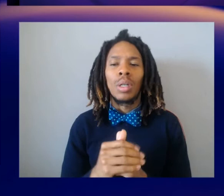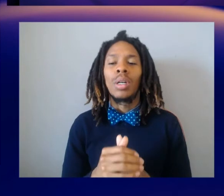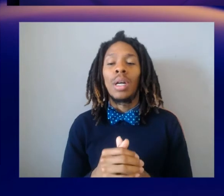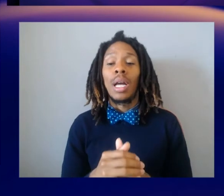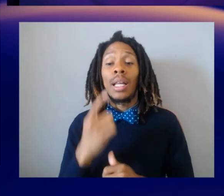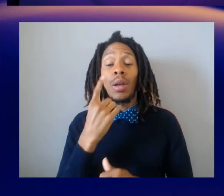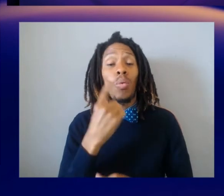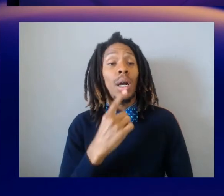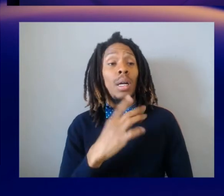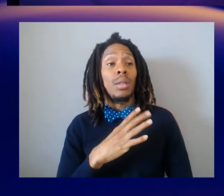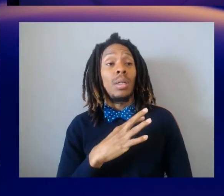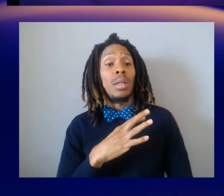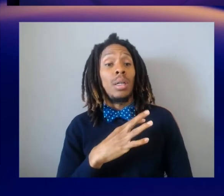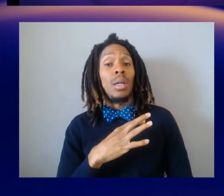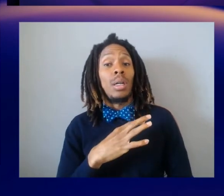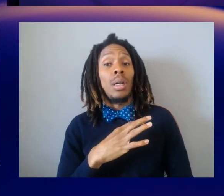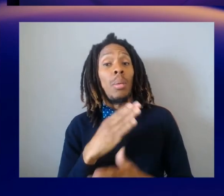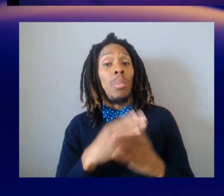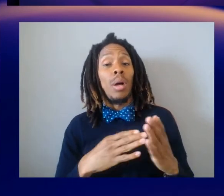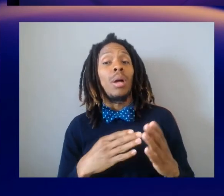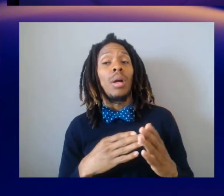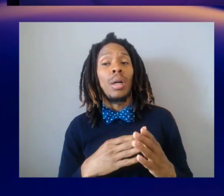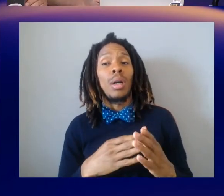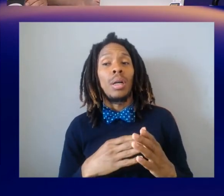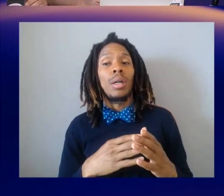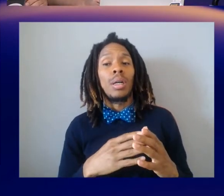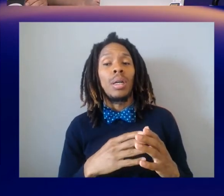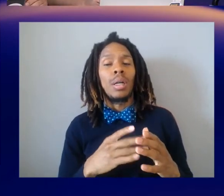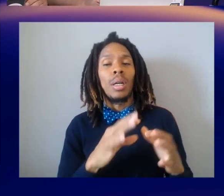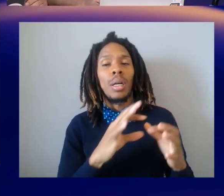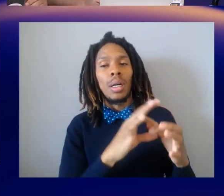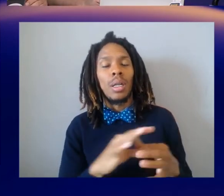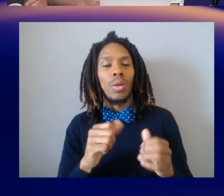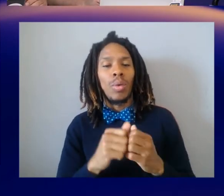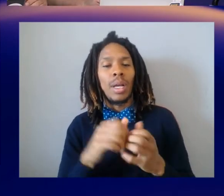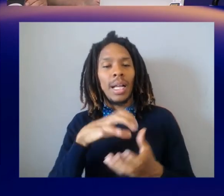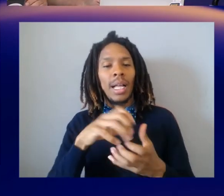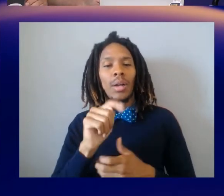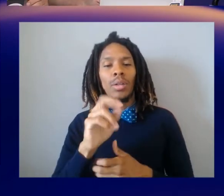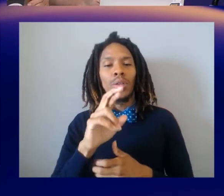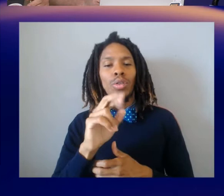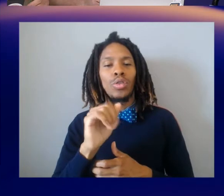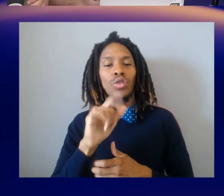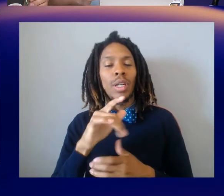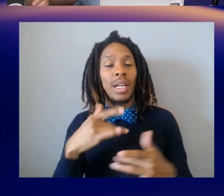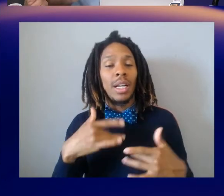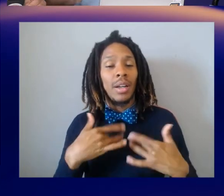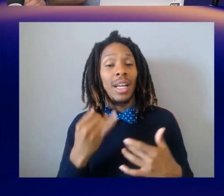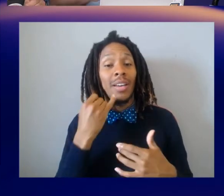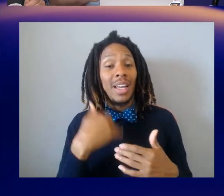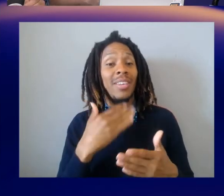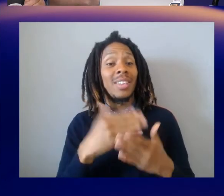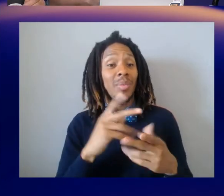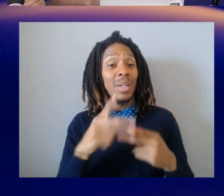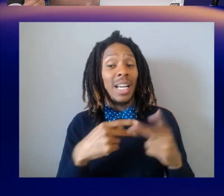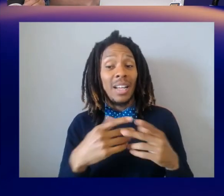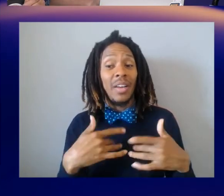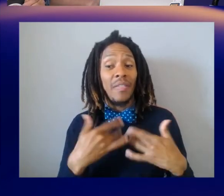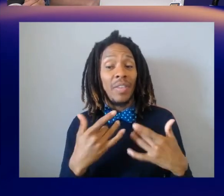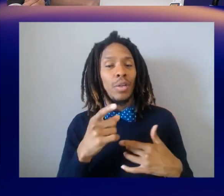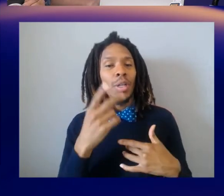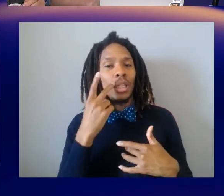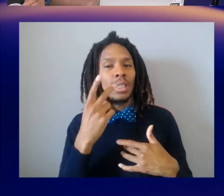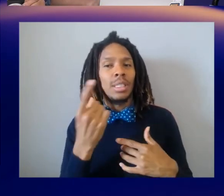of this is in the correlation with CloudTrail events. So then if there is some sort of event, you can now see